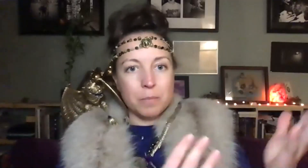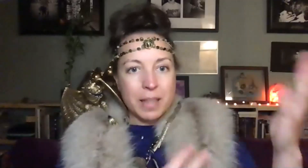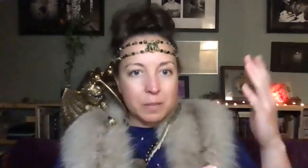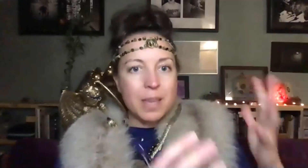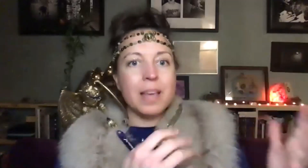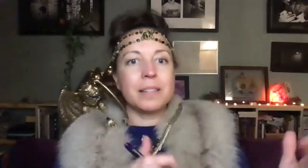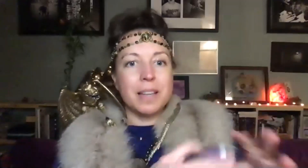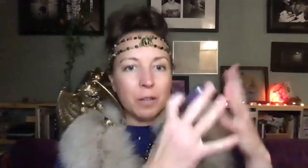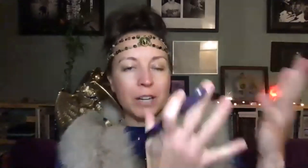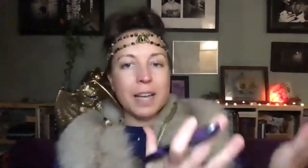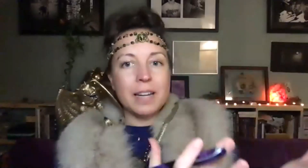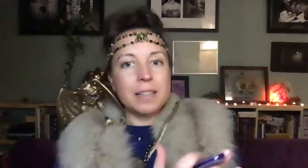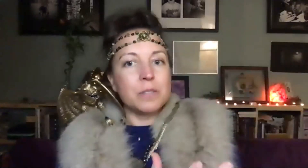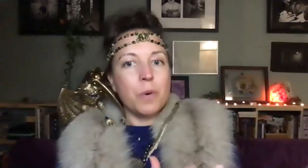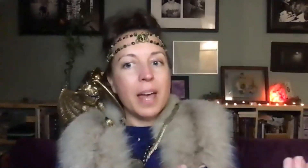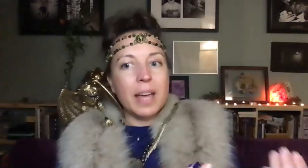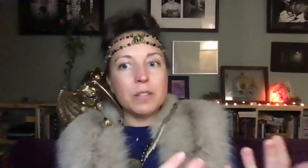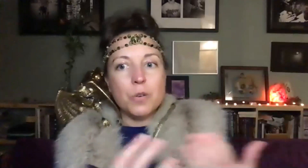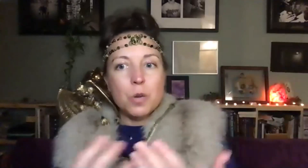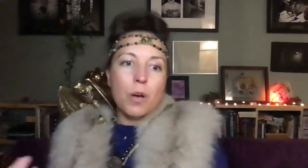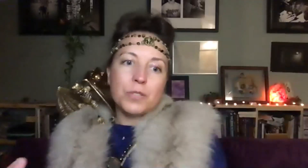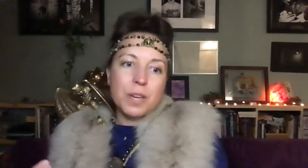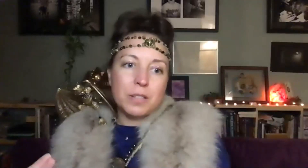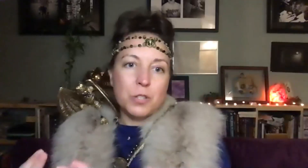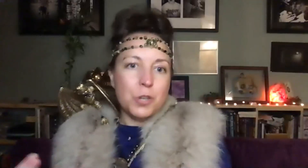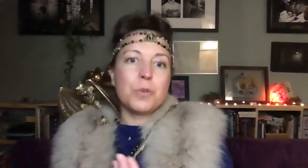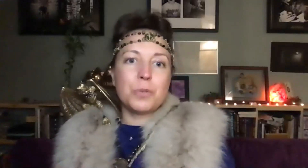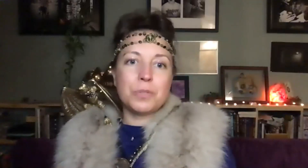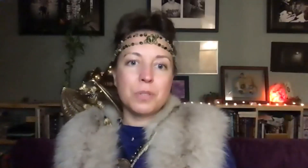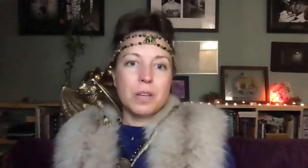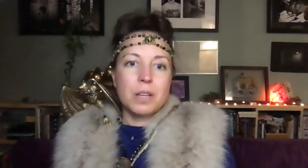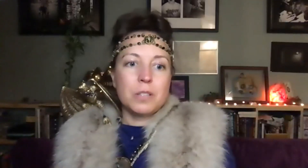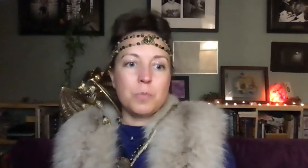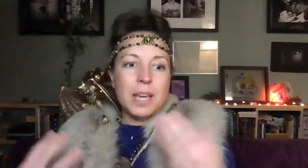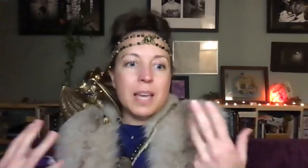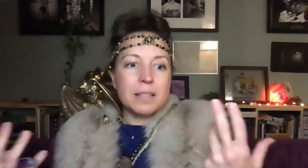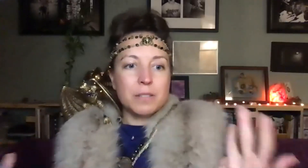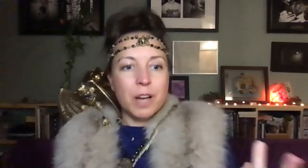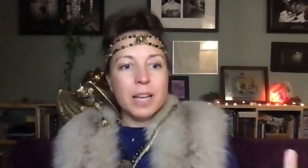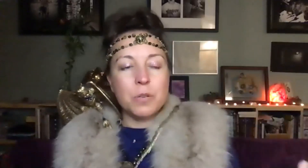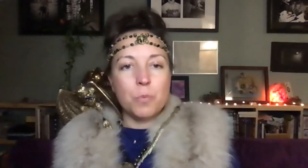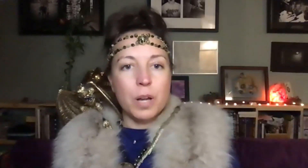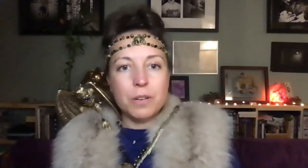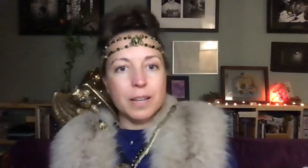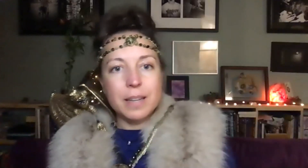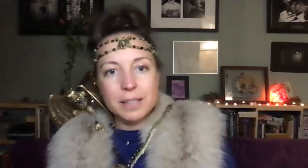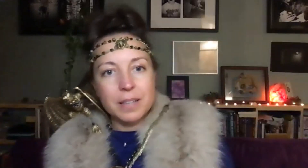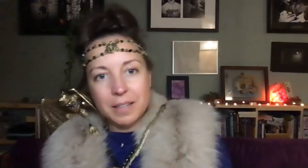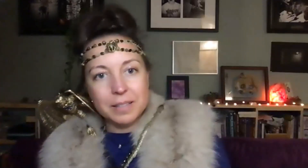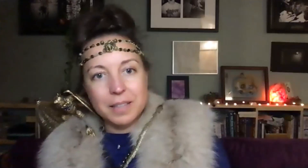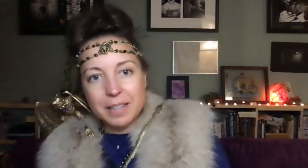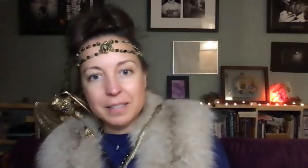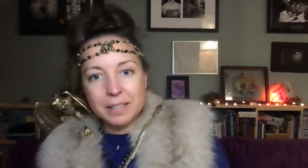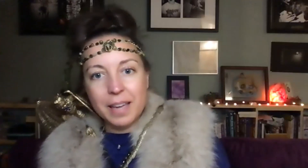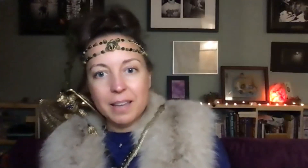choice by these beings that incarnated in this way. And so you also get to choose to be and define what your